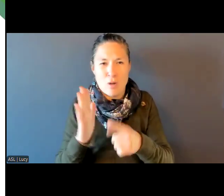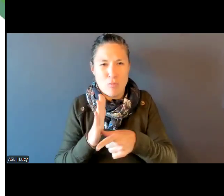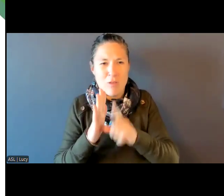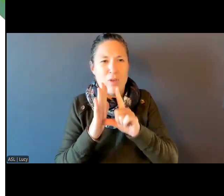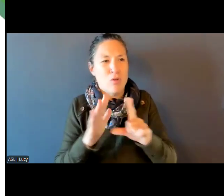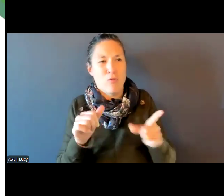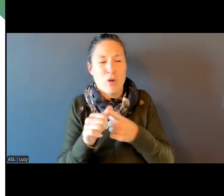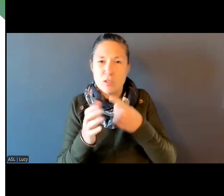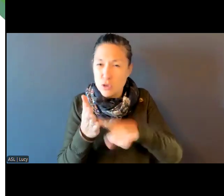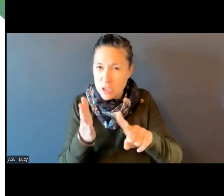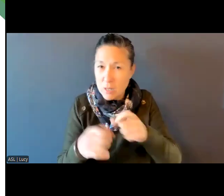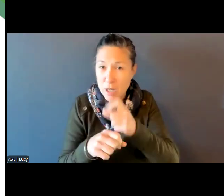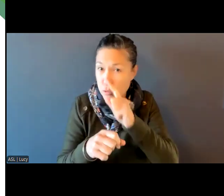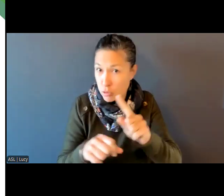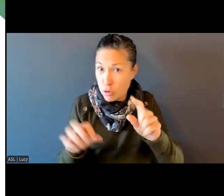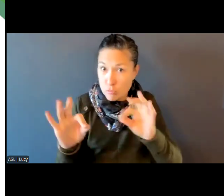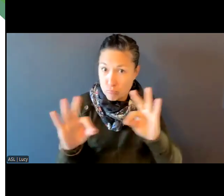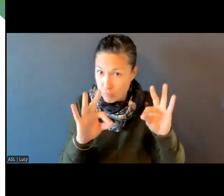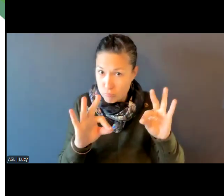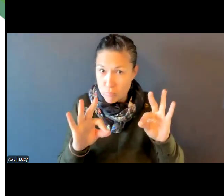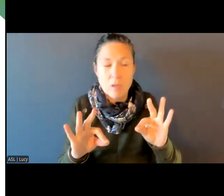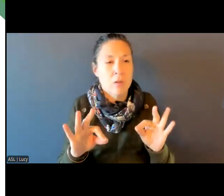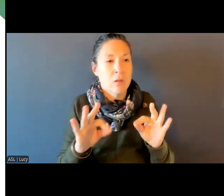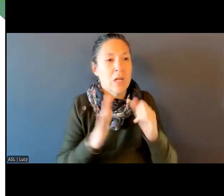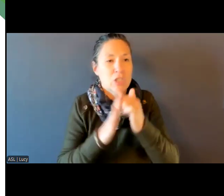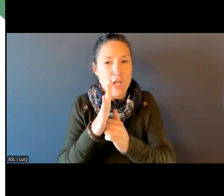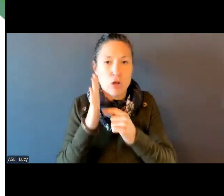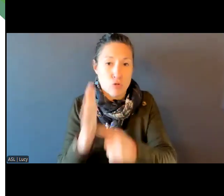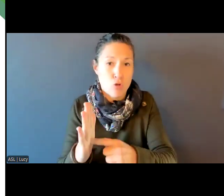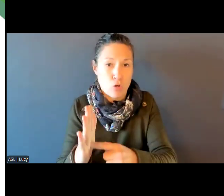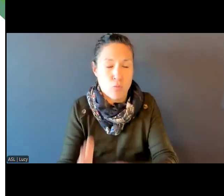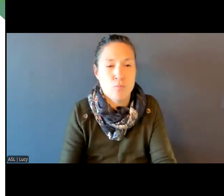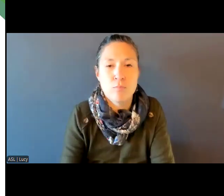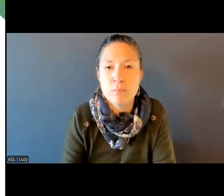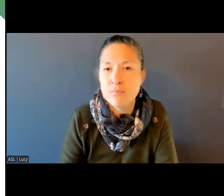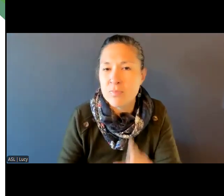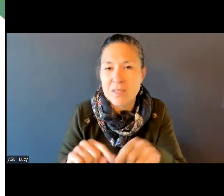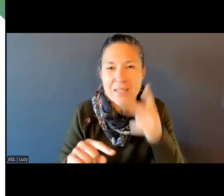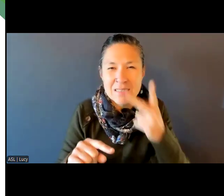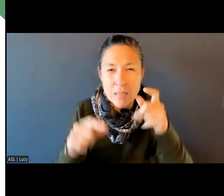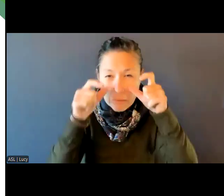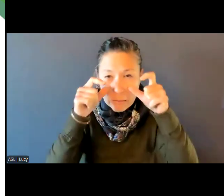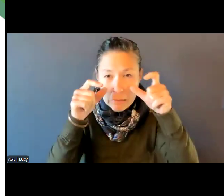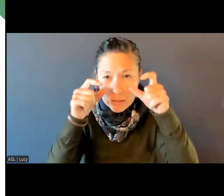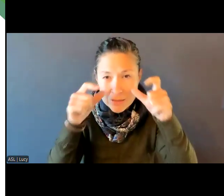agenda slide, which I can't see because my glasses are not.